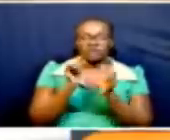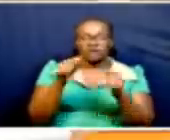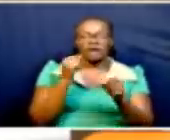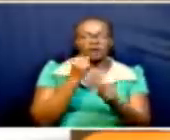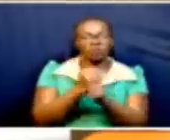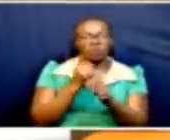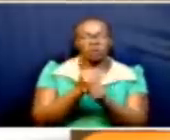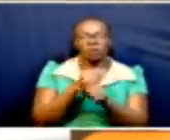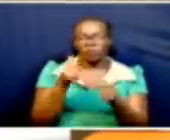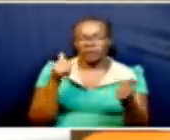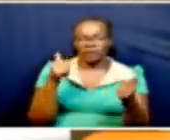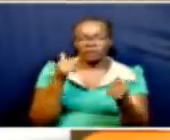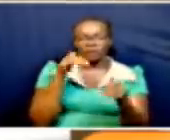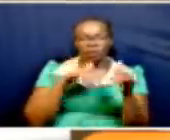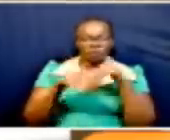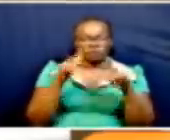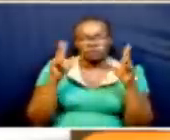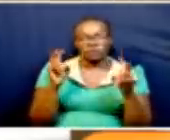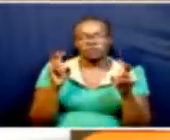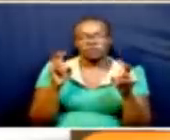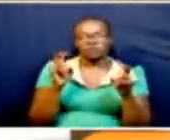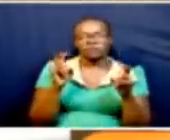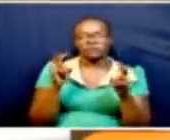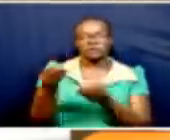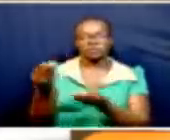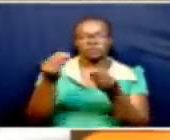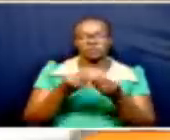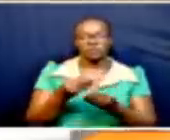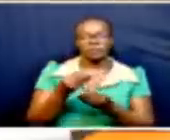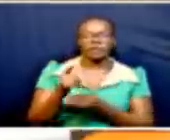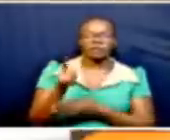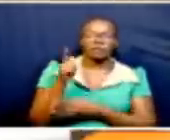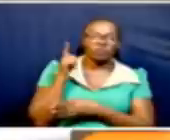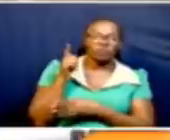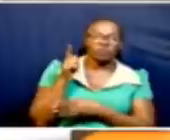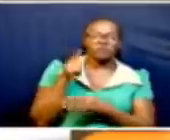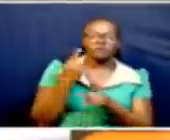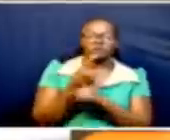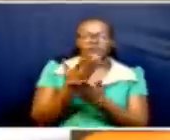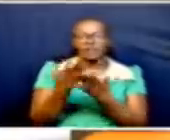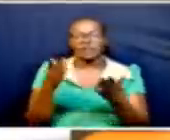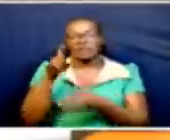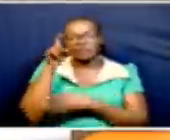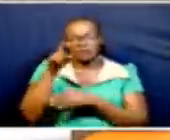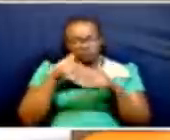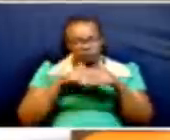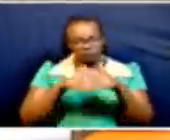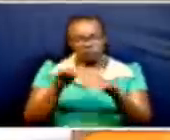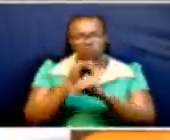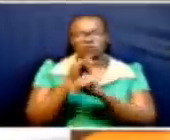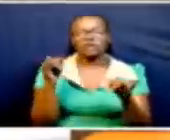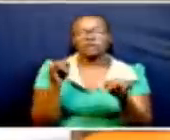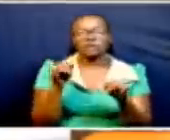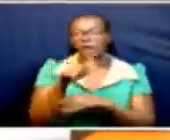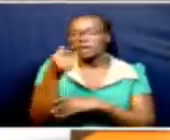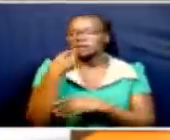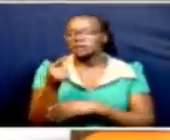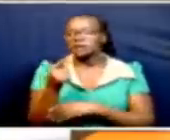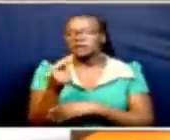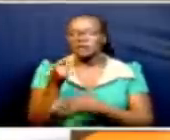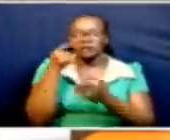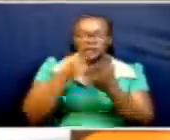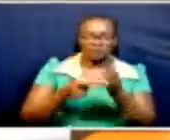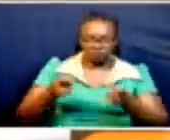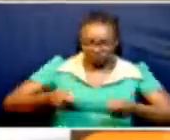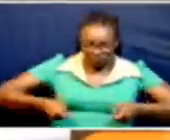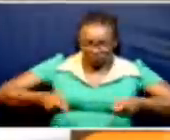The procurement laws and regulations should be strictly adhered to. This idea of somebody saying the pricing of a wheelbarrow, you